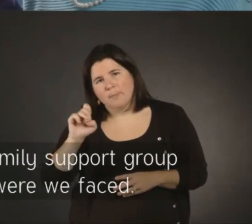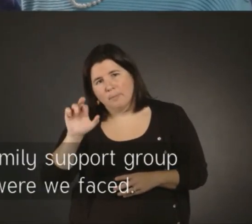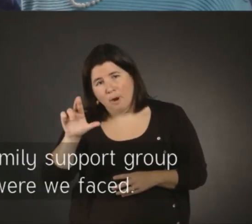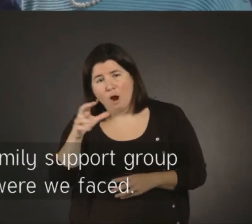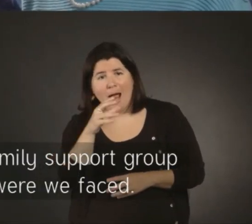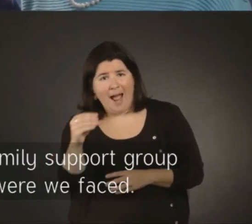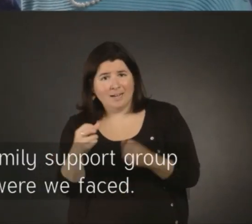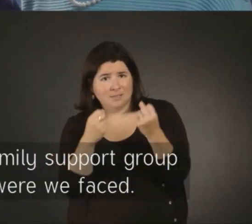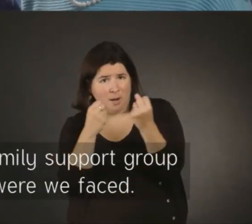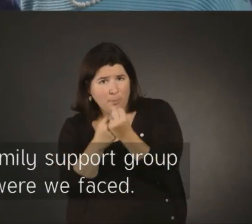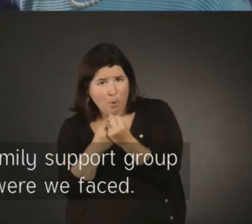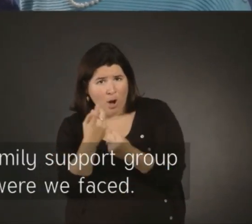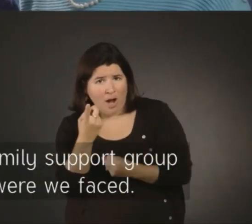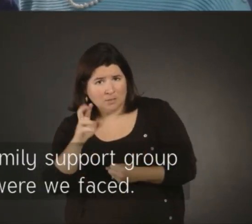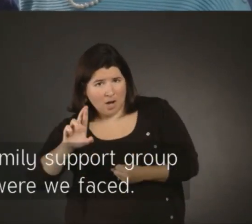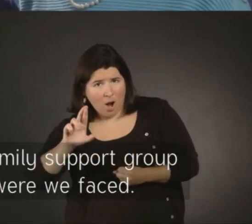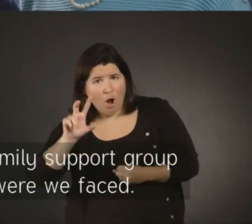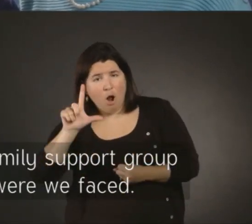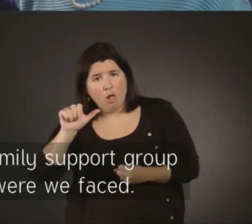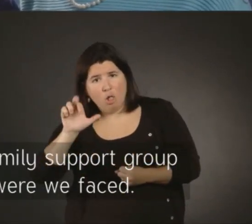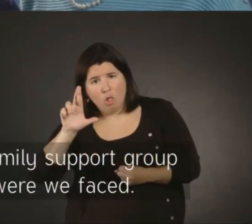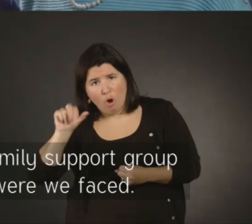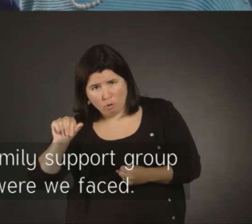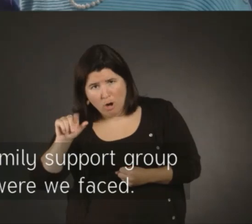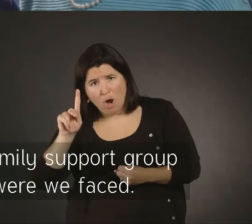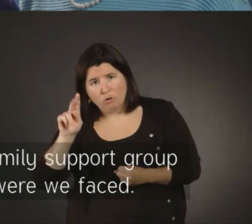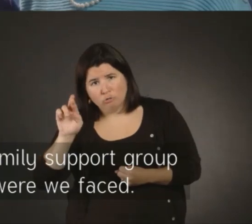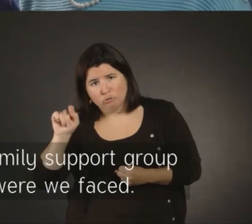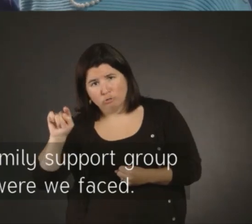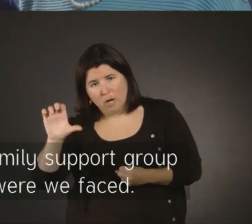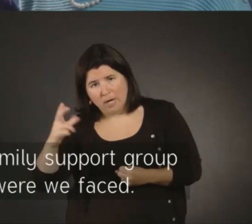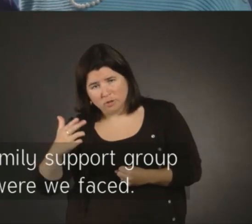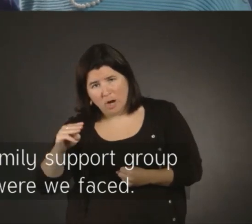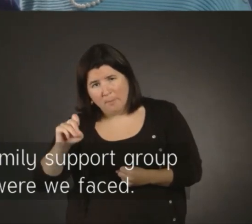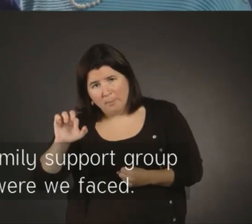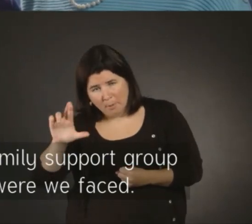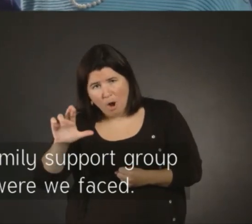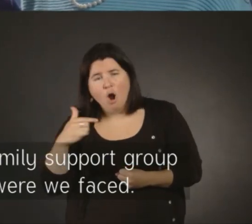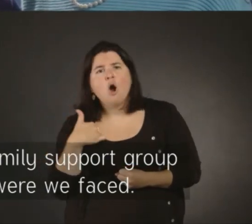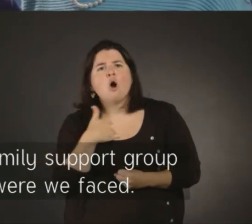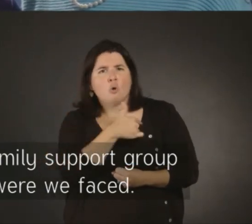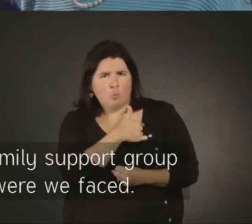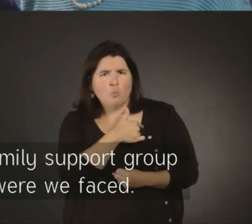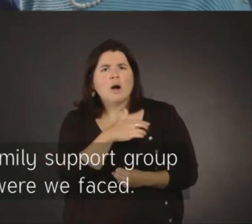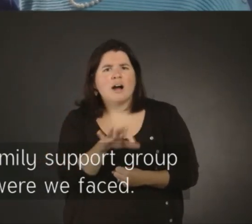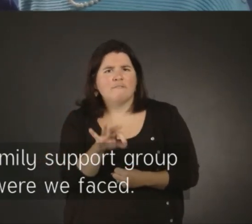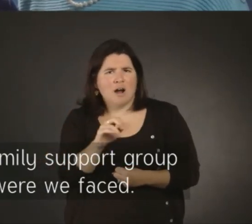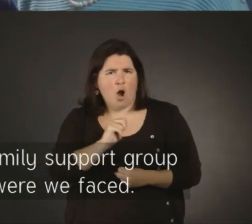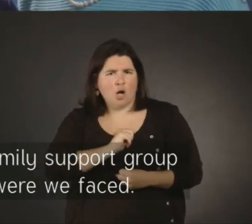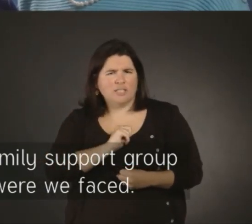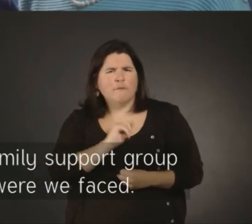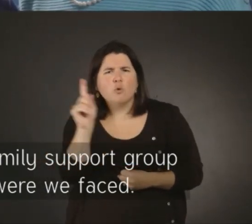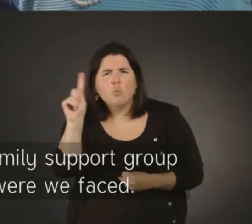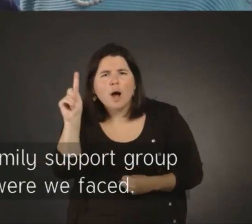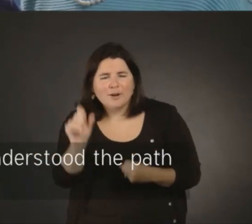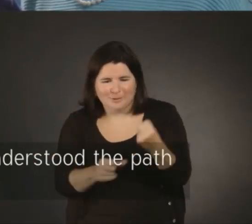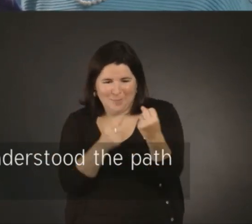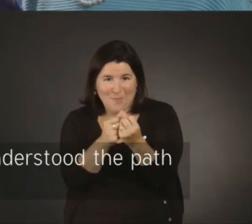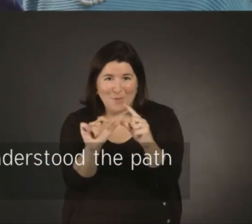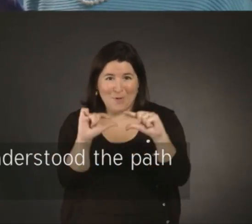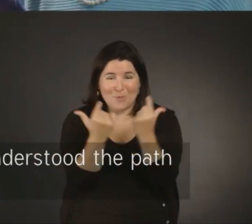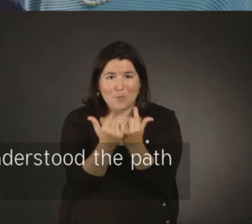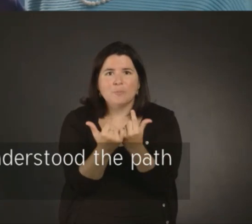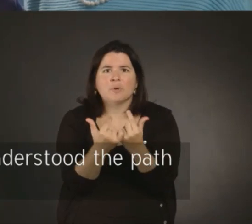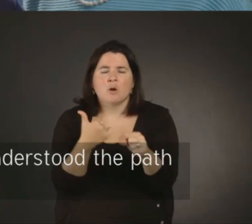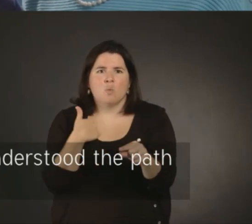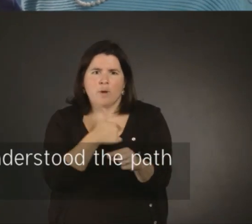we, Betsy and I, quickly found ourselves in a family support group where we learned exactly what the challenges were we faced.